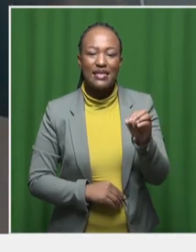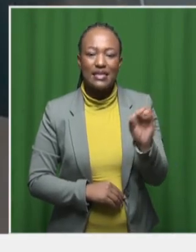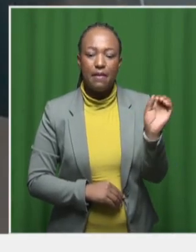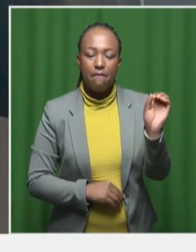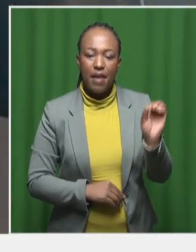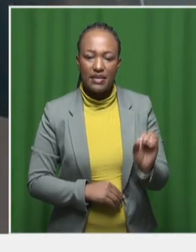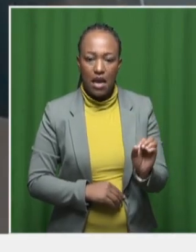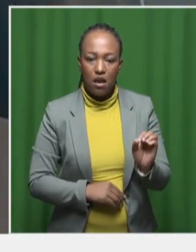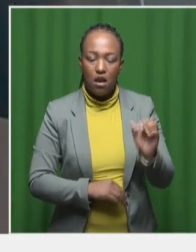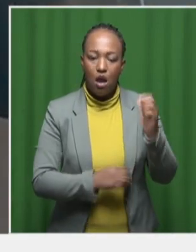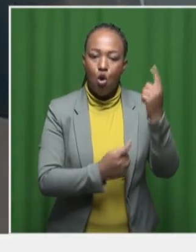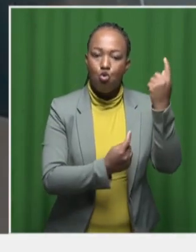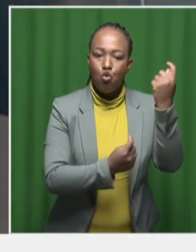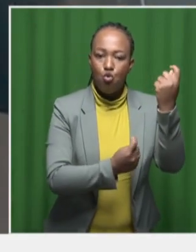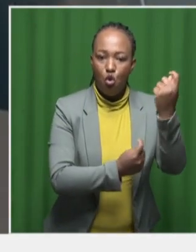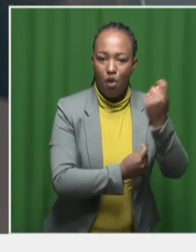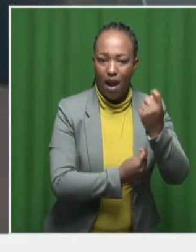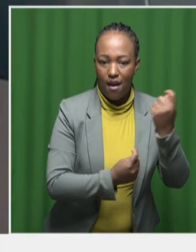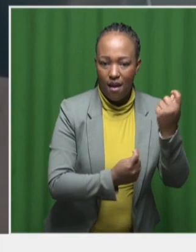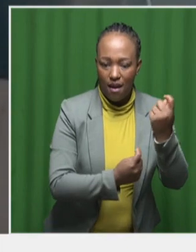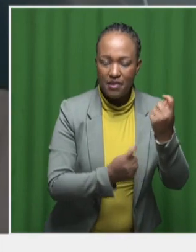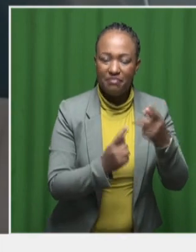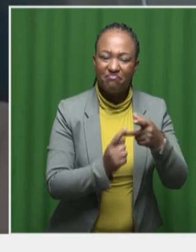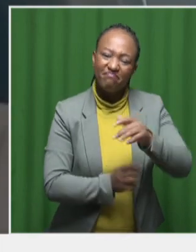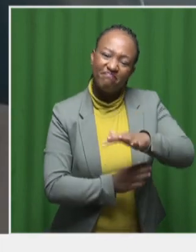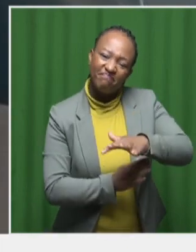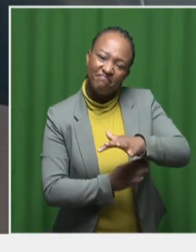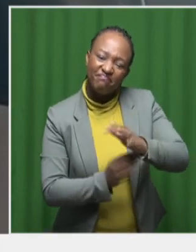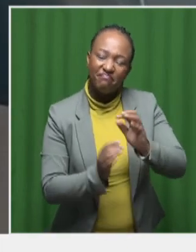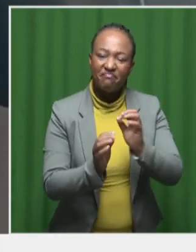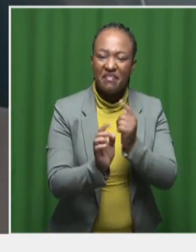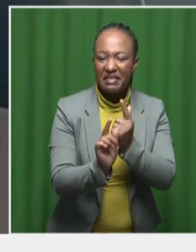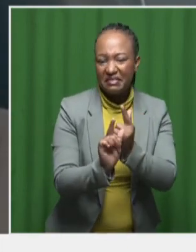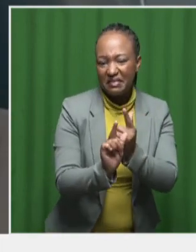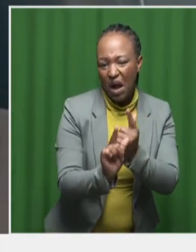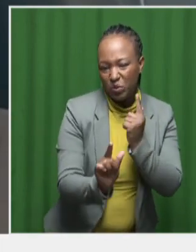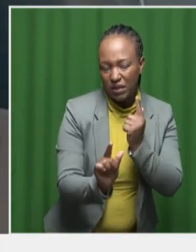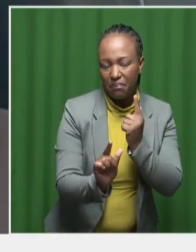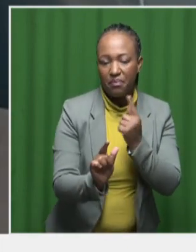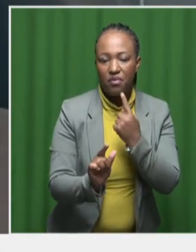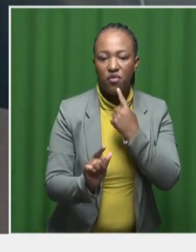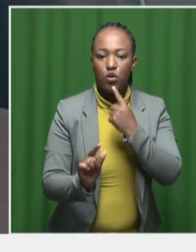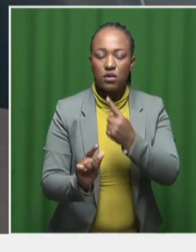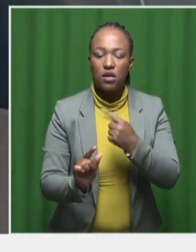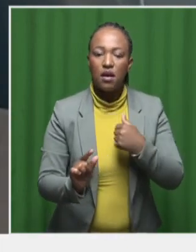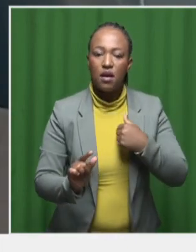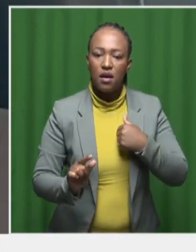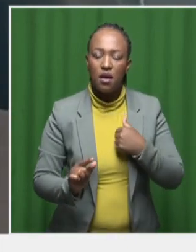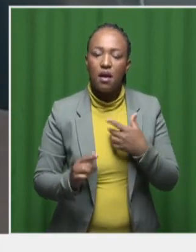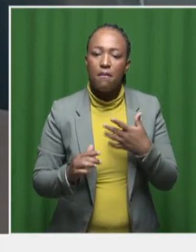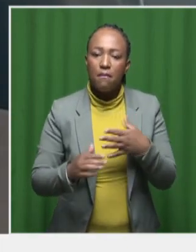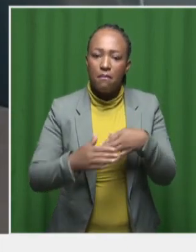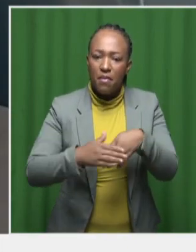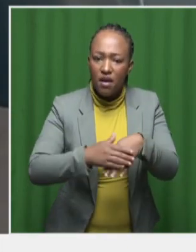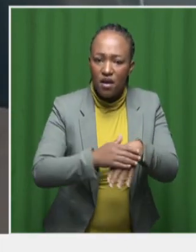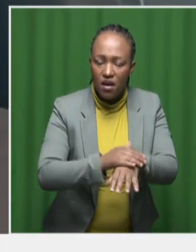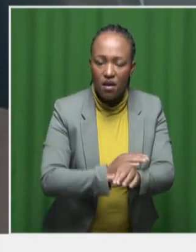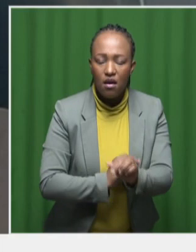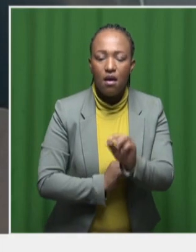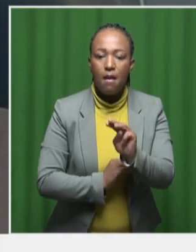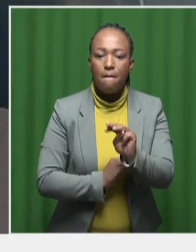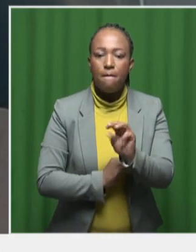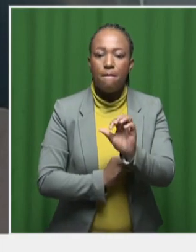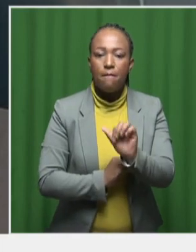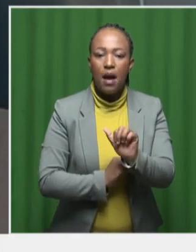informal settlement and township. So if you talk about our response to the floods, I've been to Mapepetweni area, I've been